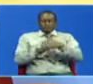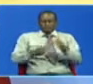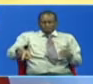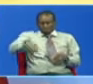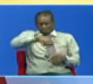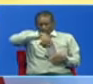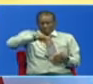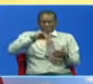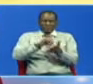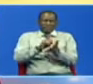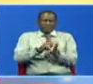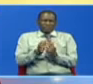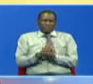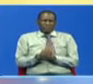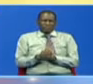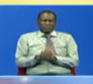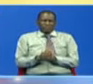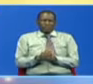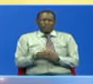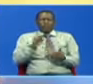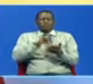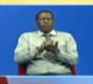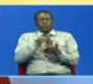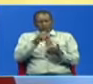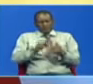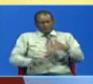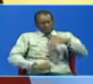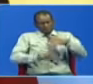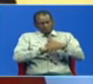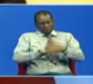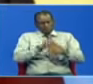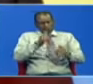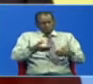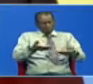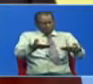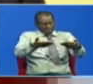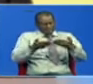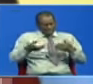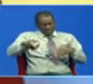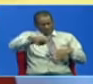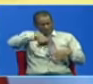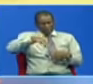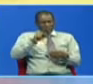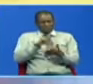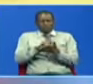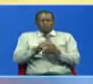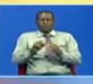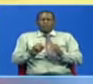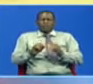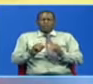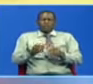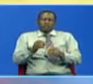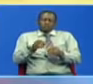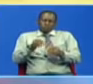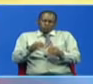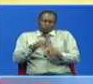that so that donation you're going to make is going to be useful and make some